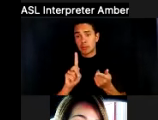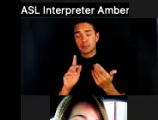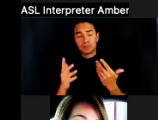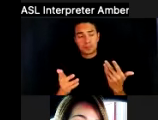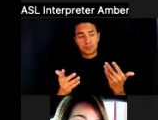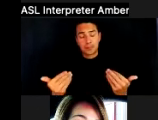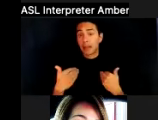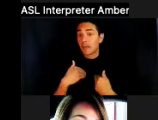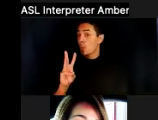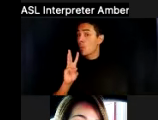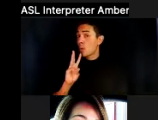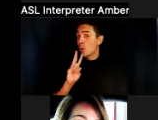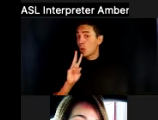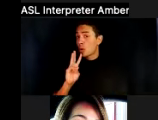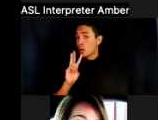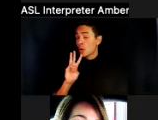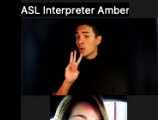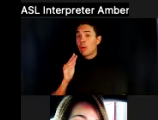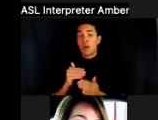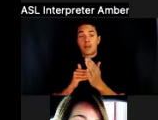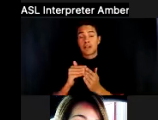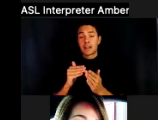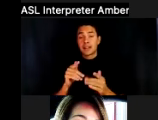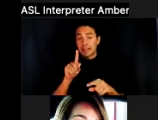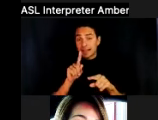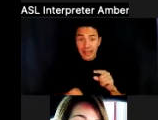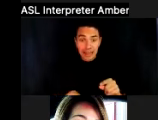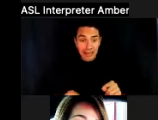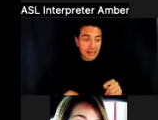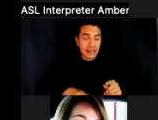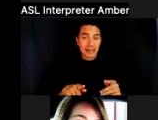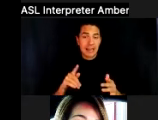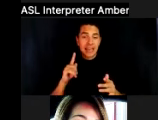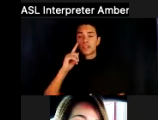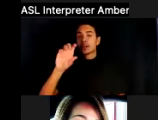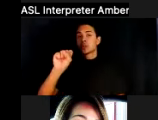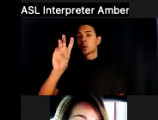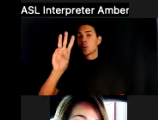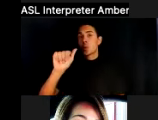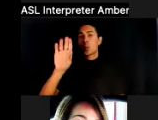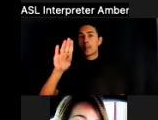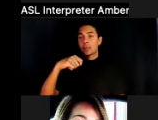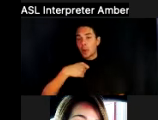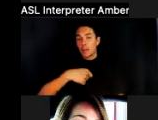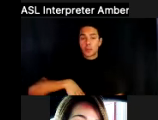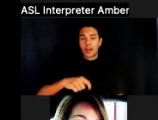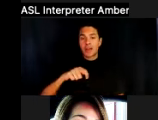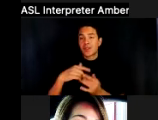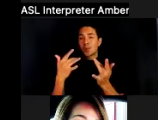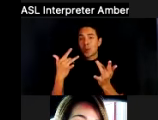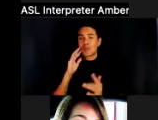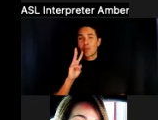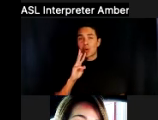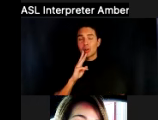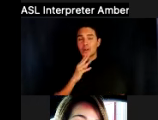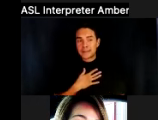have water? So, often you can't. If you're having a swab done, you have to wait to have the water. But is